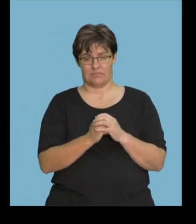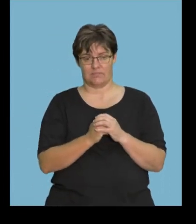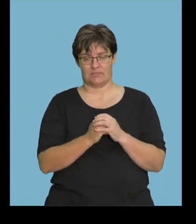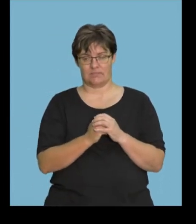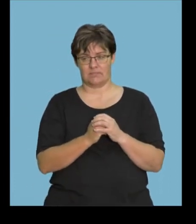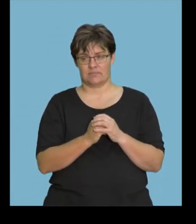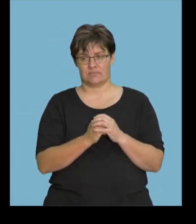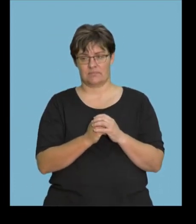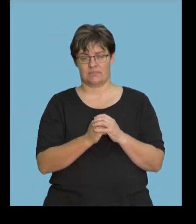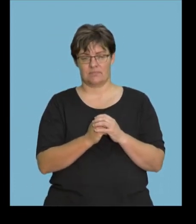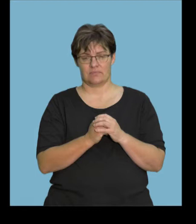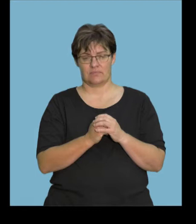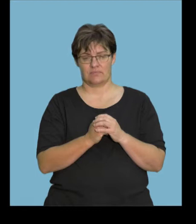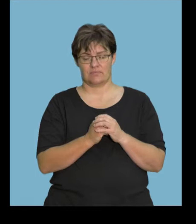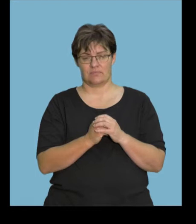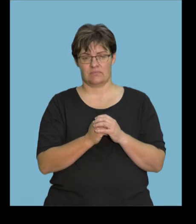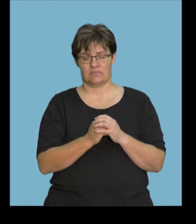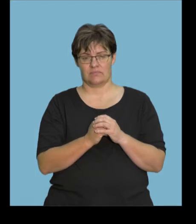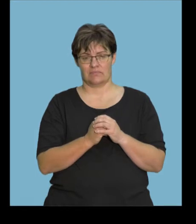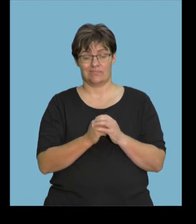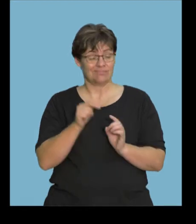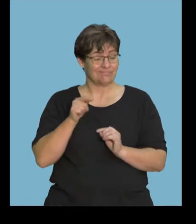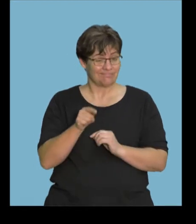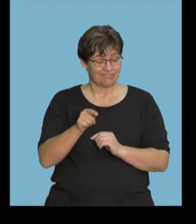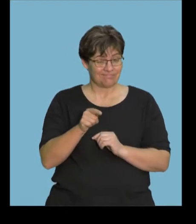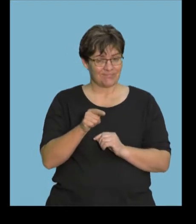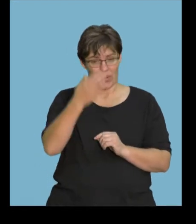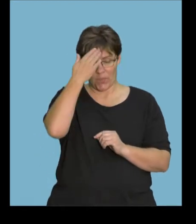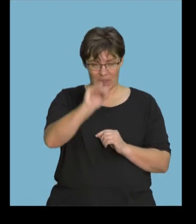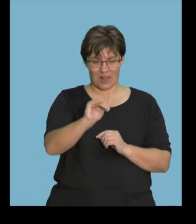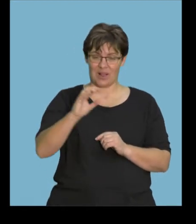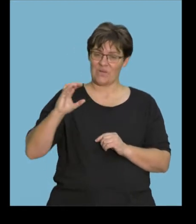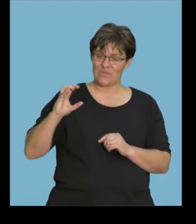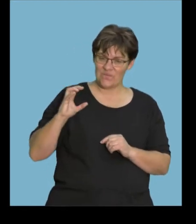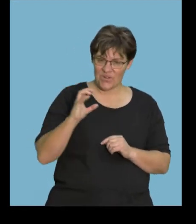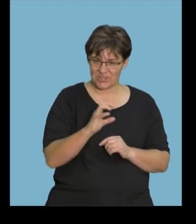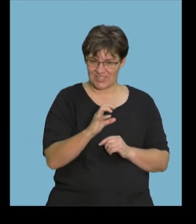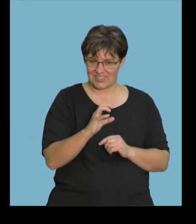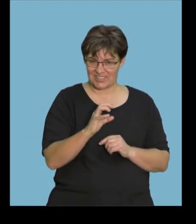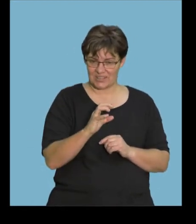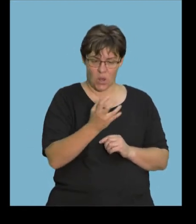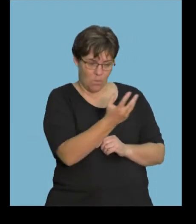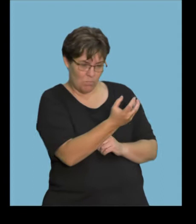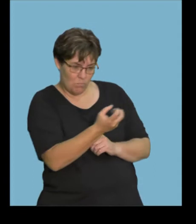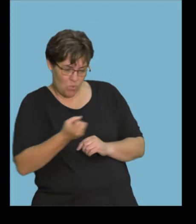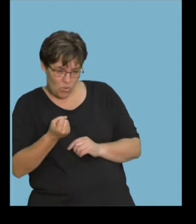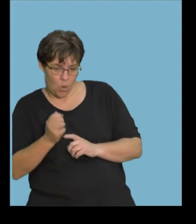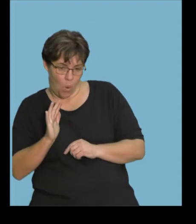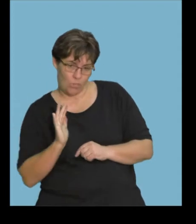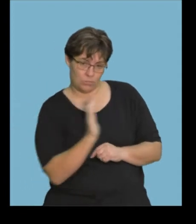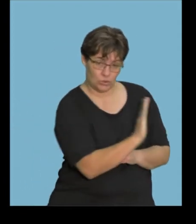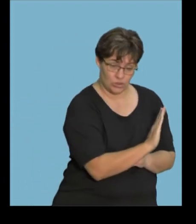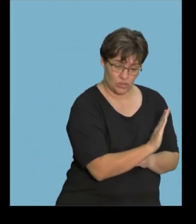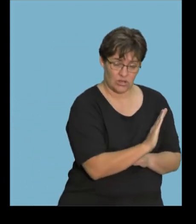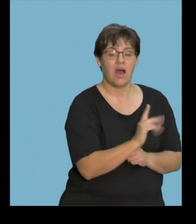Pull towards each other. I think on the basis of the fact that we know that a force is a pull or